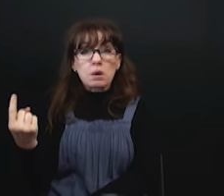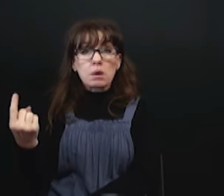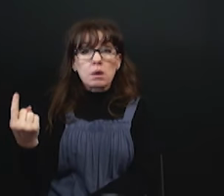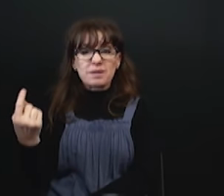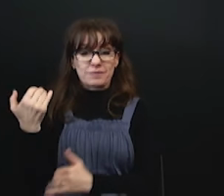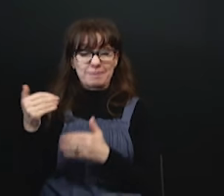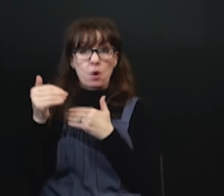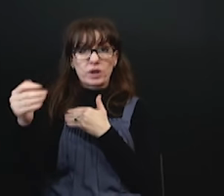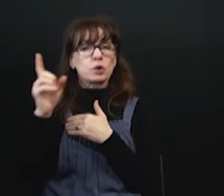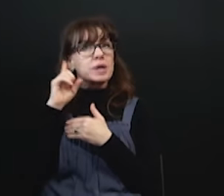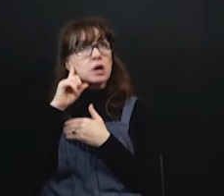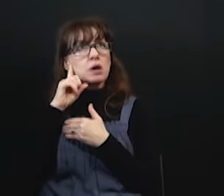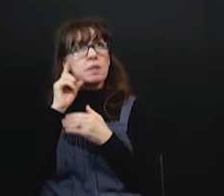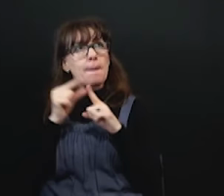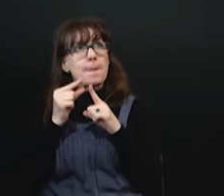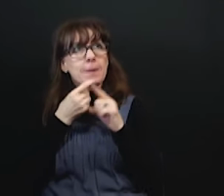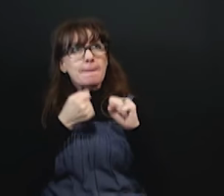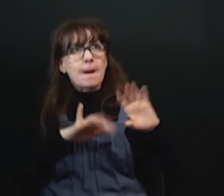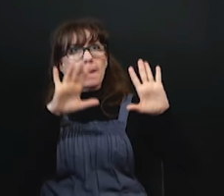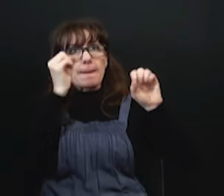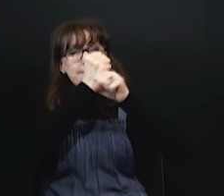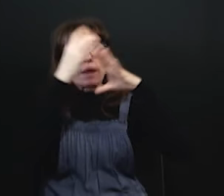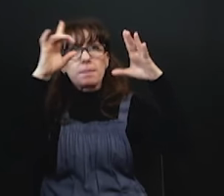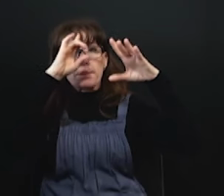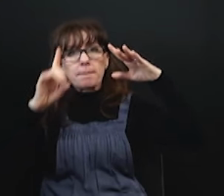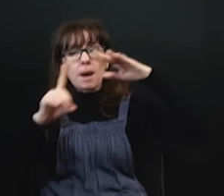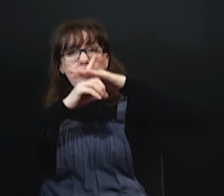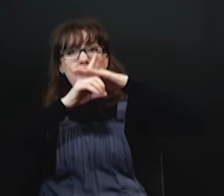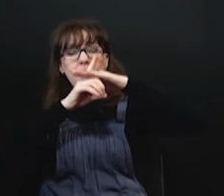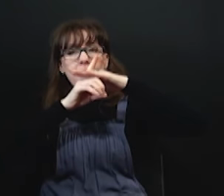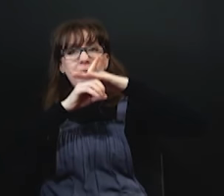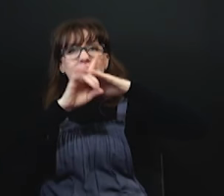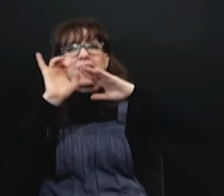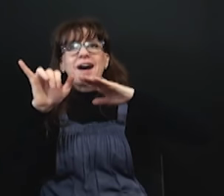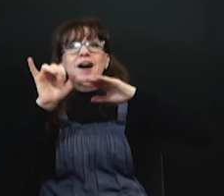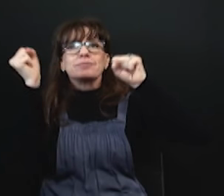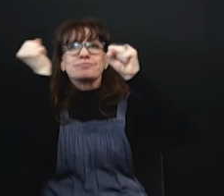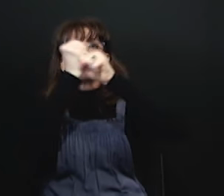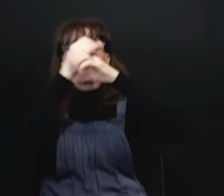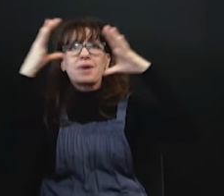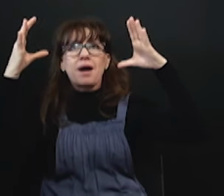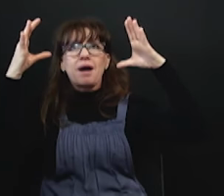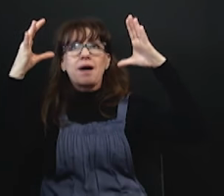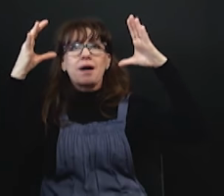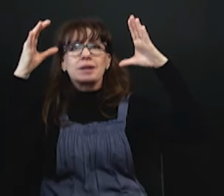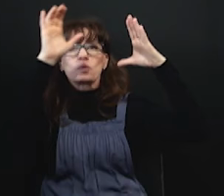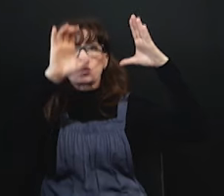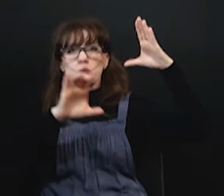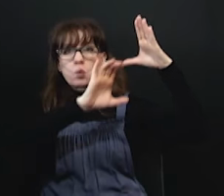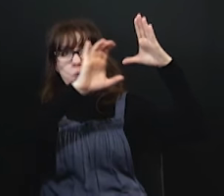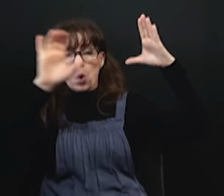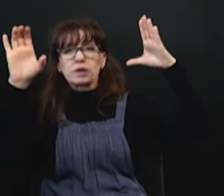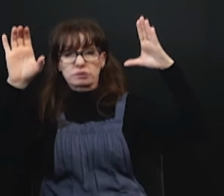from now on, when you hear the word surrender, the image that will come into your mind is the image of the cross.